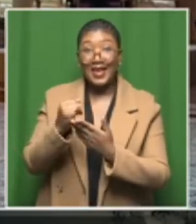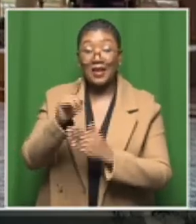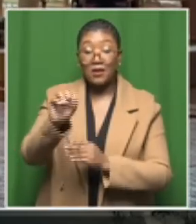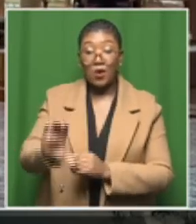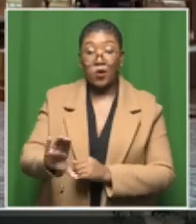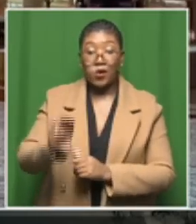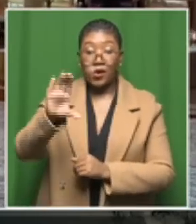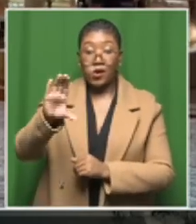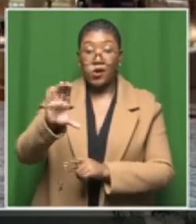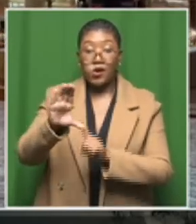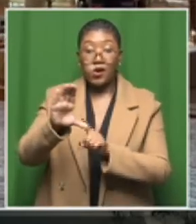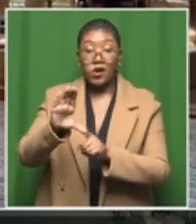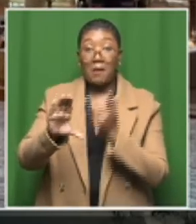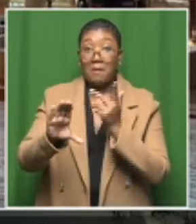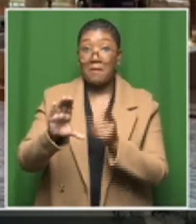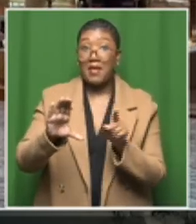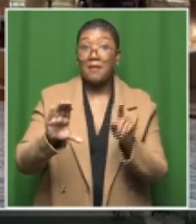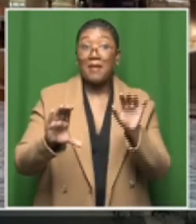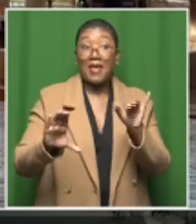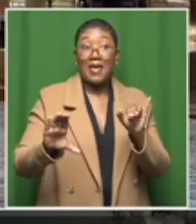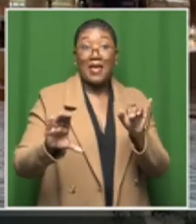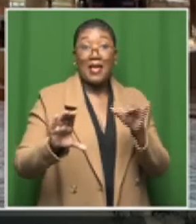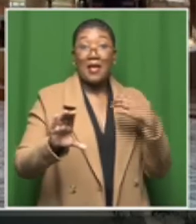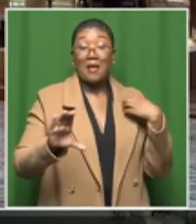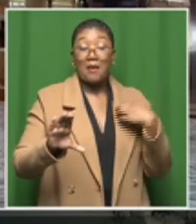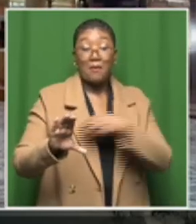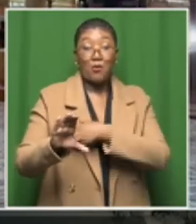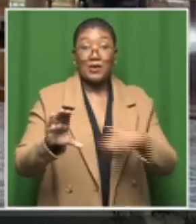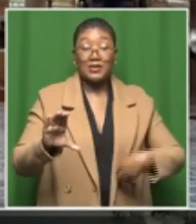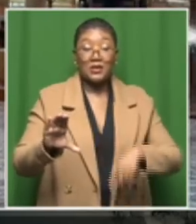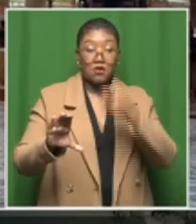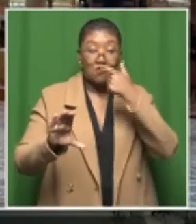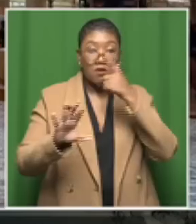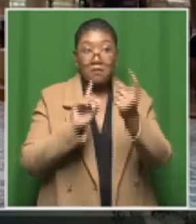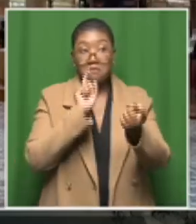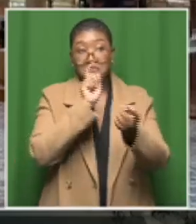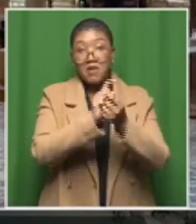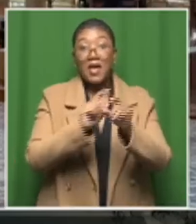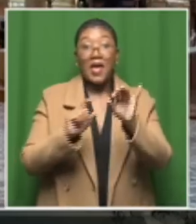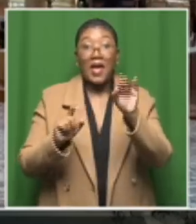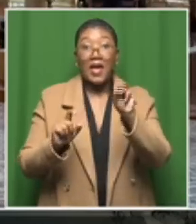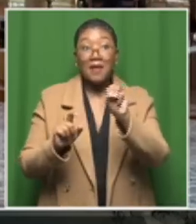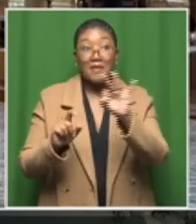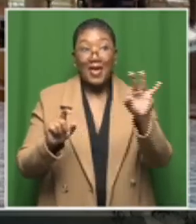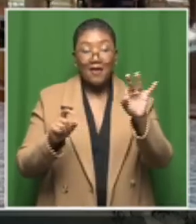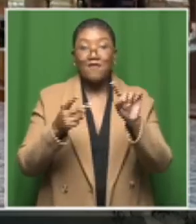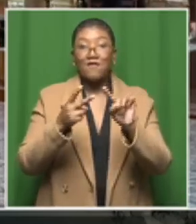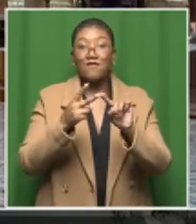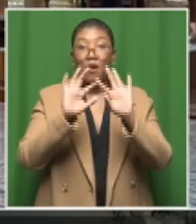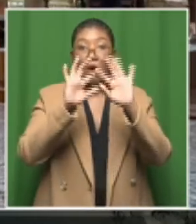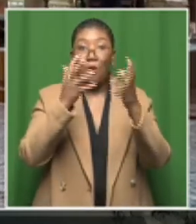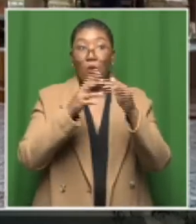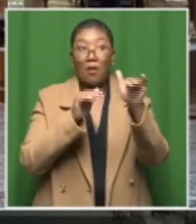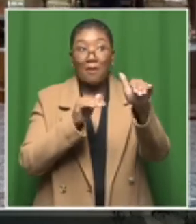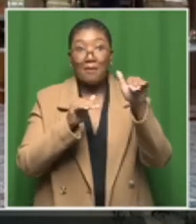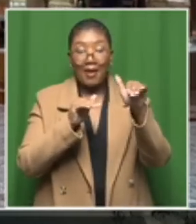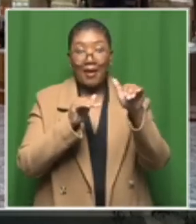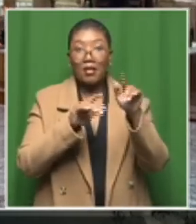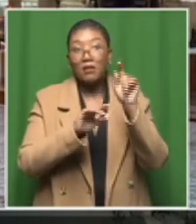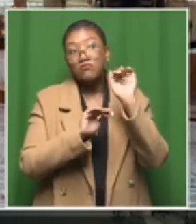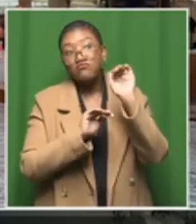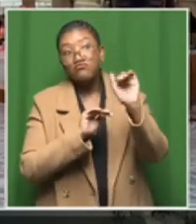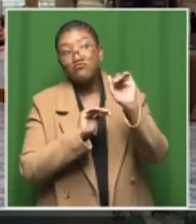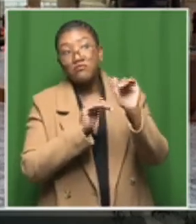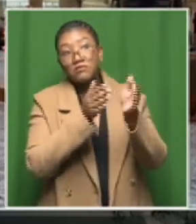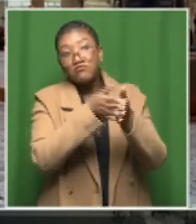may run to the IMF and to the World Bank saying that they will oppose that particular view and rather have the government going to the BRICS Bank